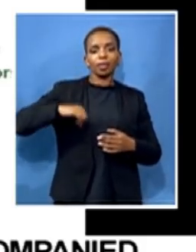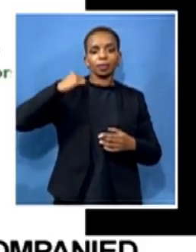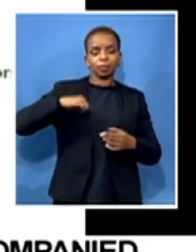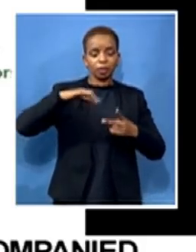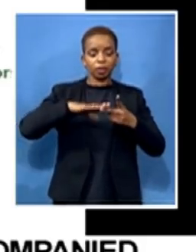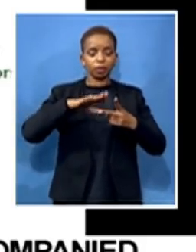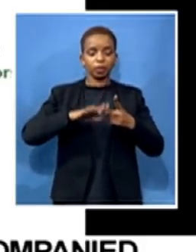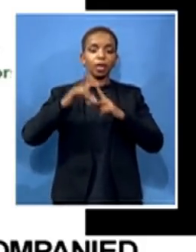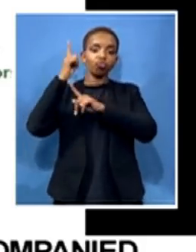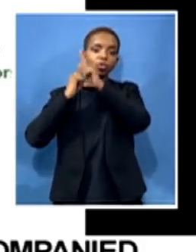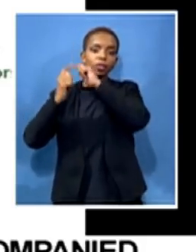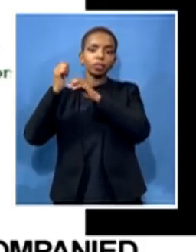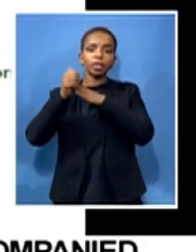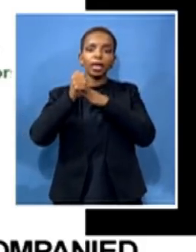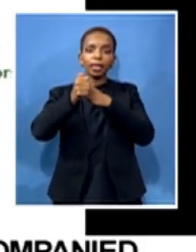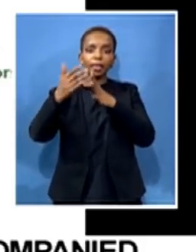on.